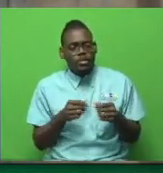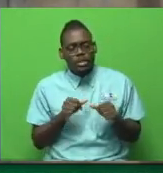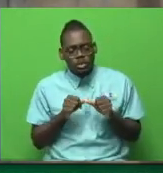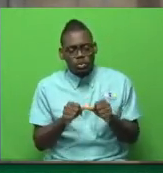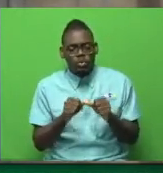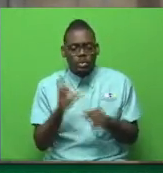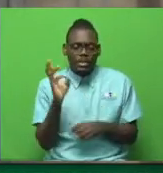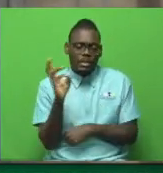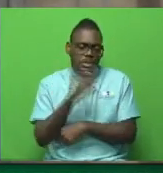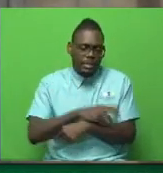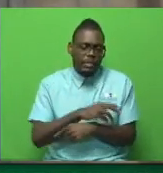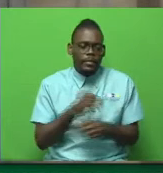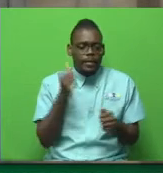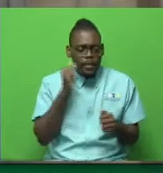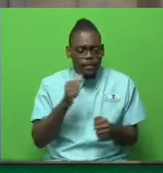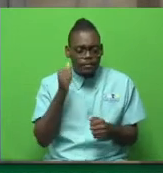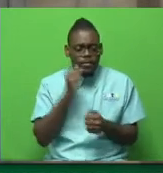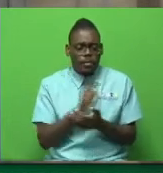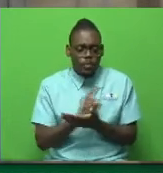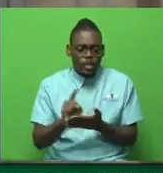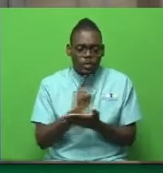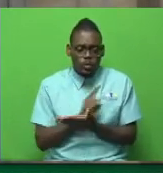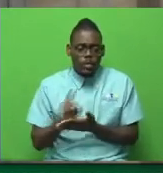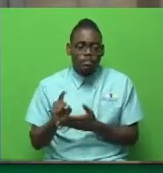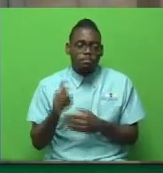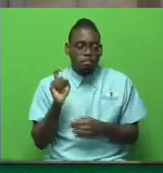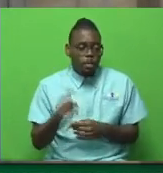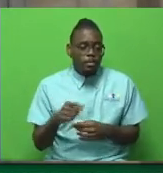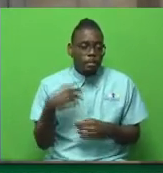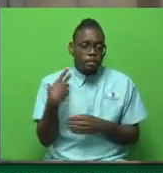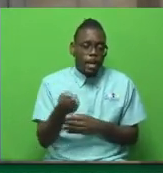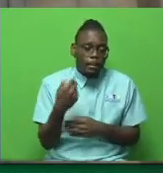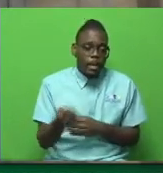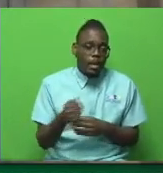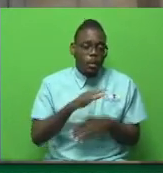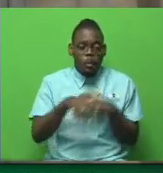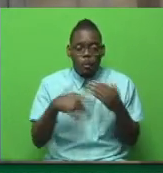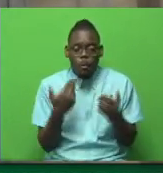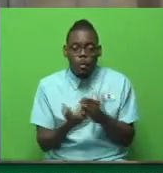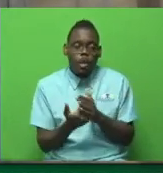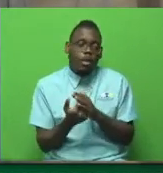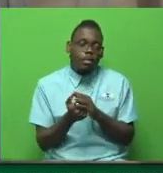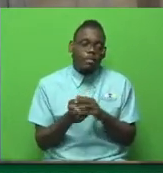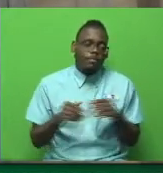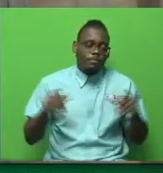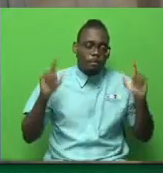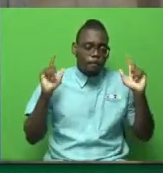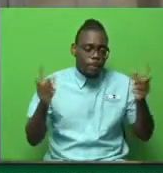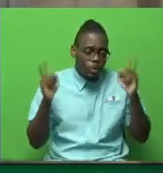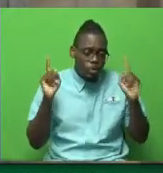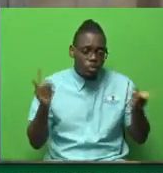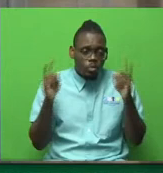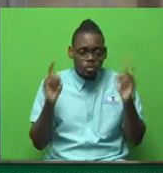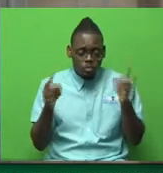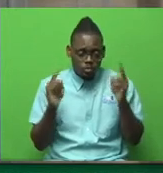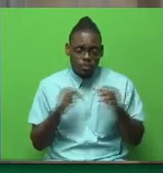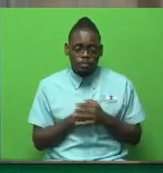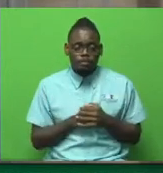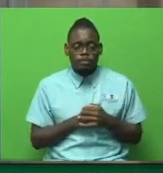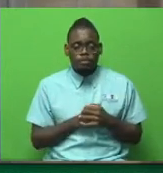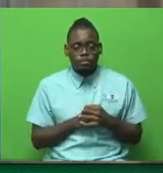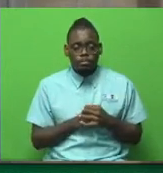oxygen concentrators be purchased for all large institutions he spoke of mental health support